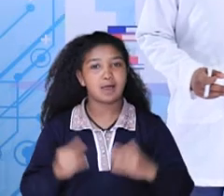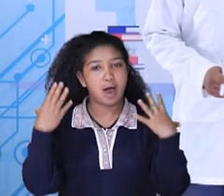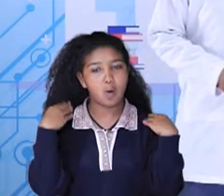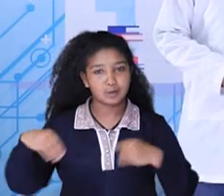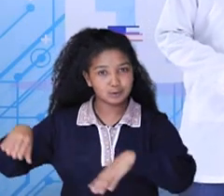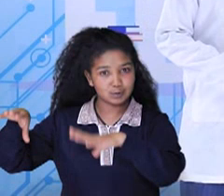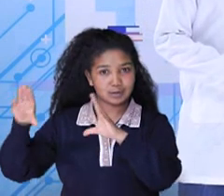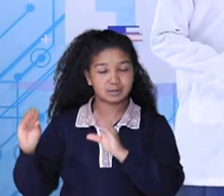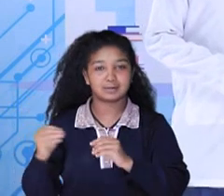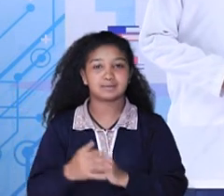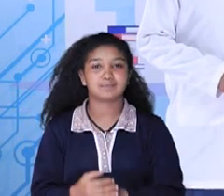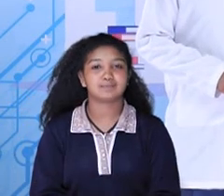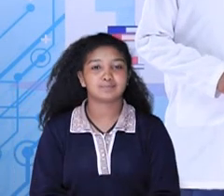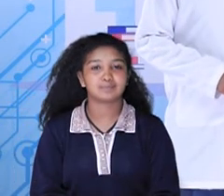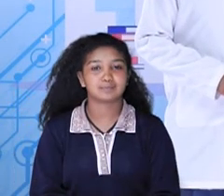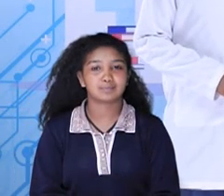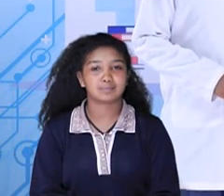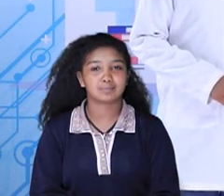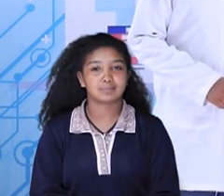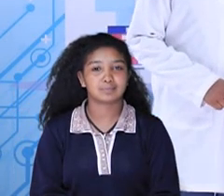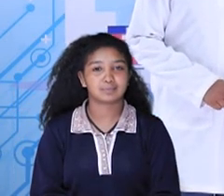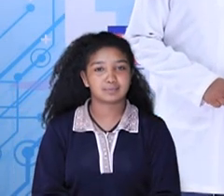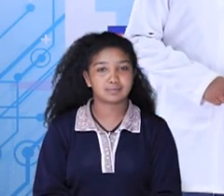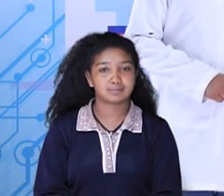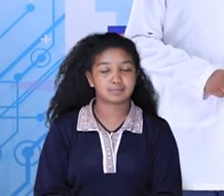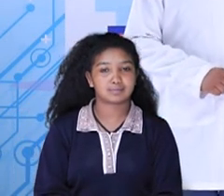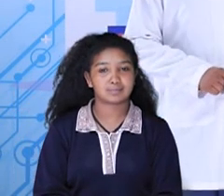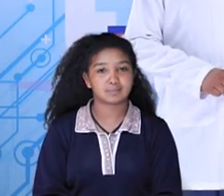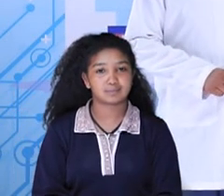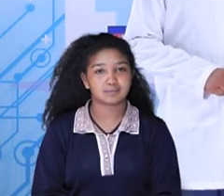How are you, students? How are you doing?